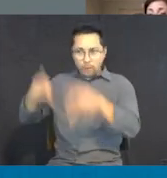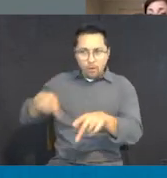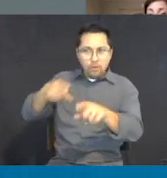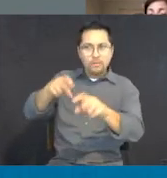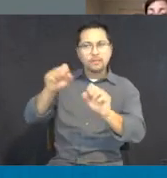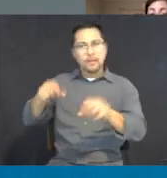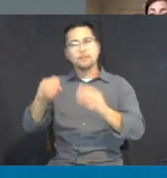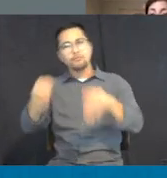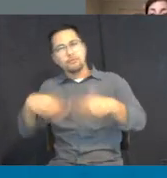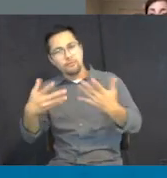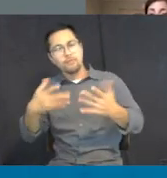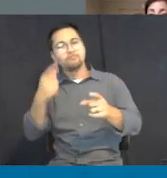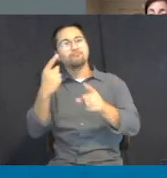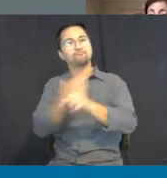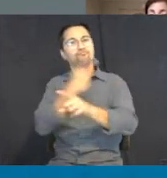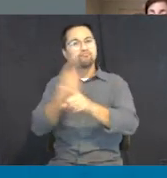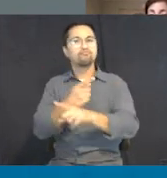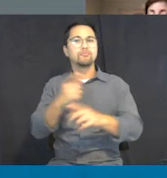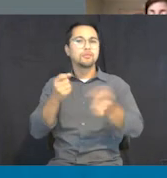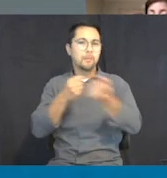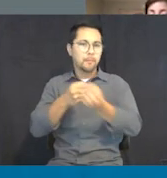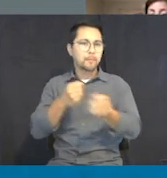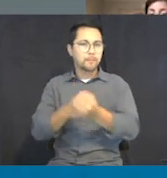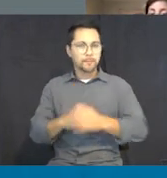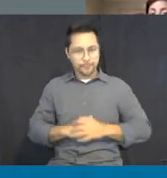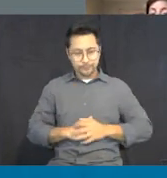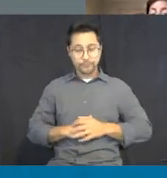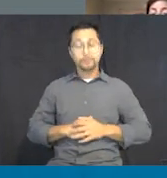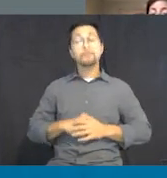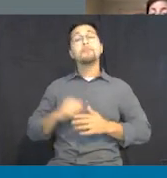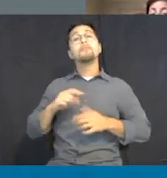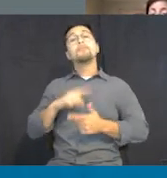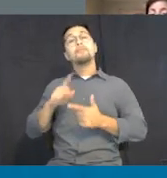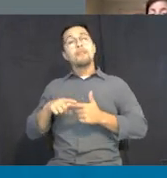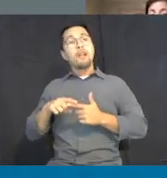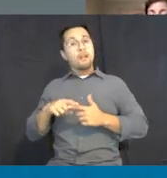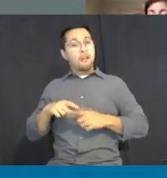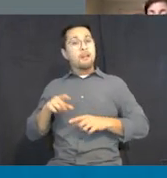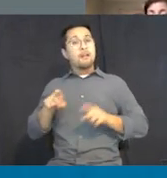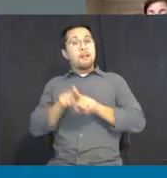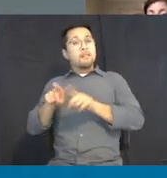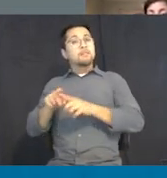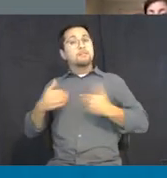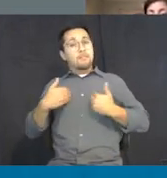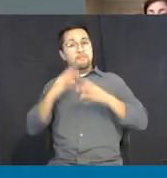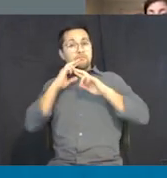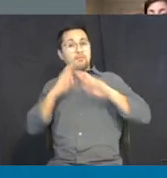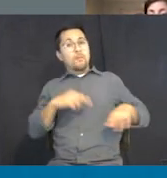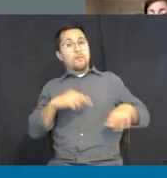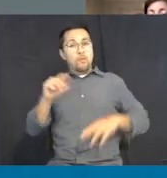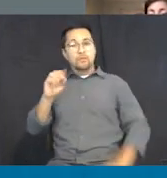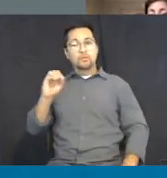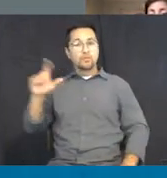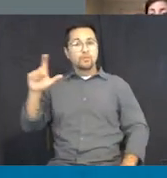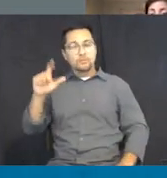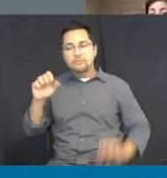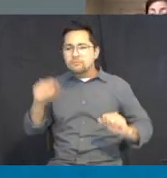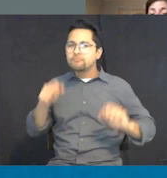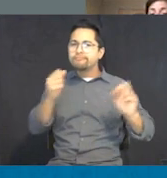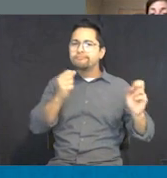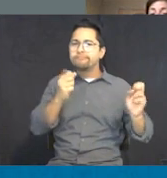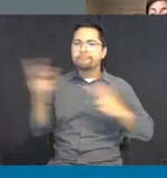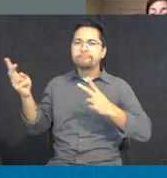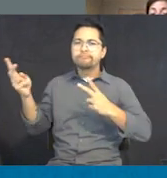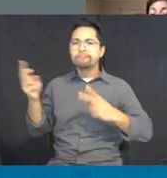one's EHR, so you can kind of move between the two screens on the client portal. And this just really helps in terms